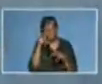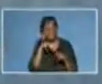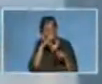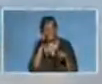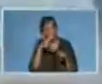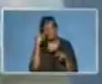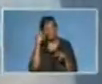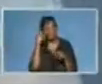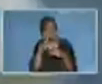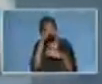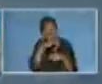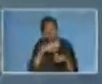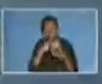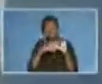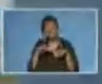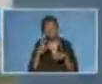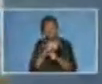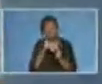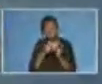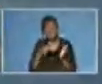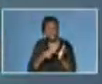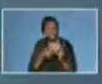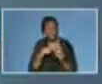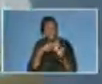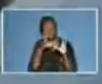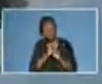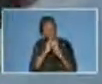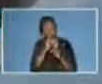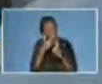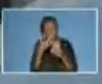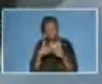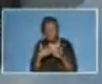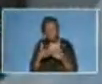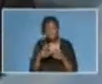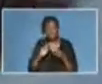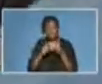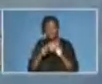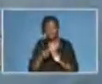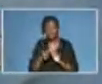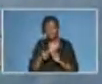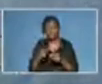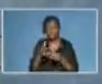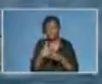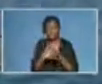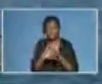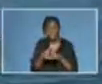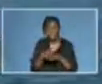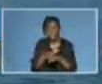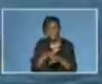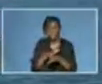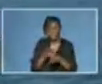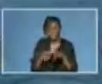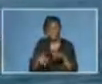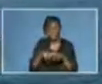Look. What do you can get with this? I don't get one, though. What do you can get with this? The fish numbers were slowly increasing. Lean